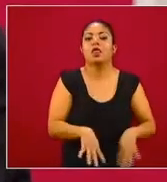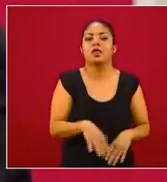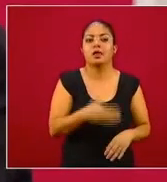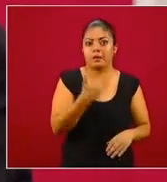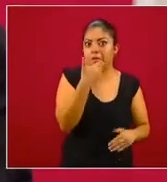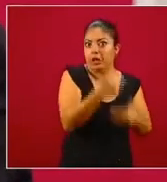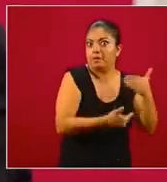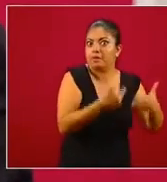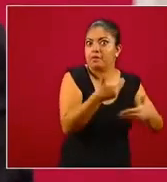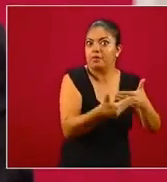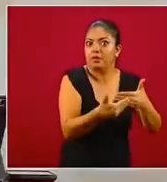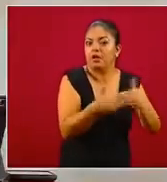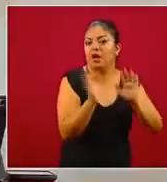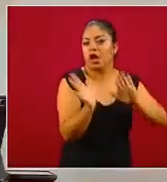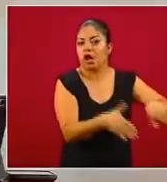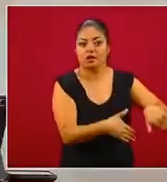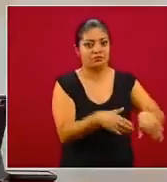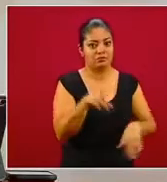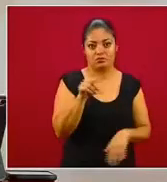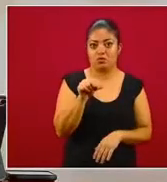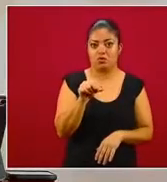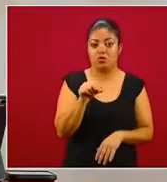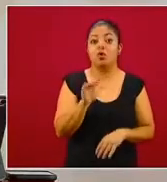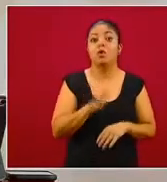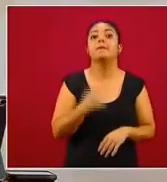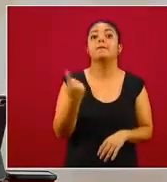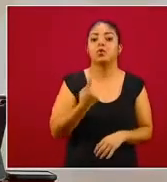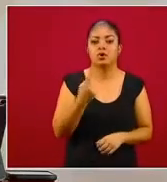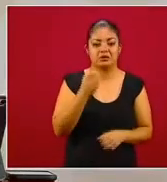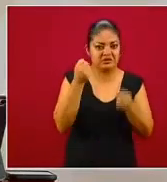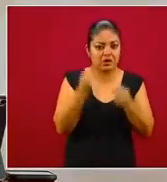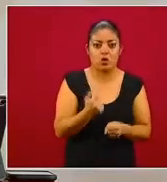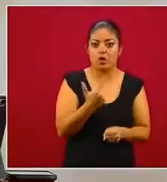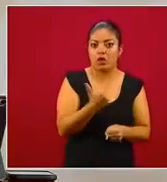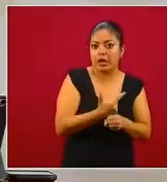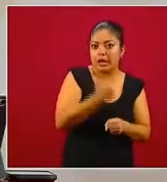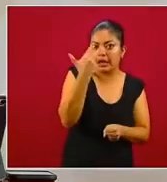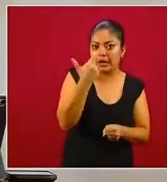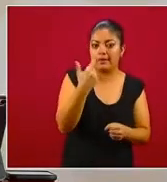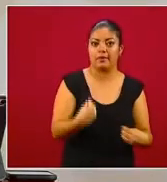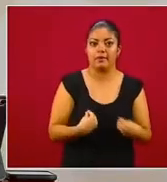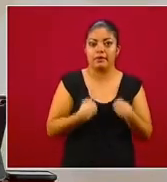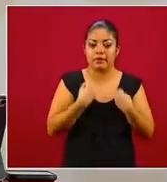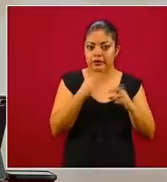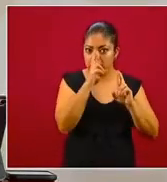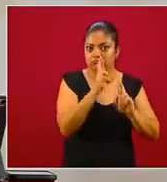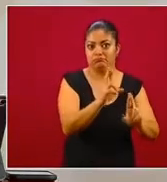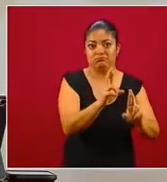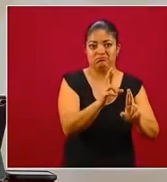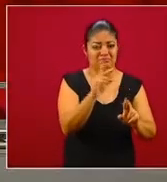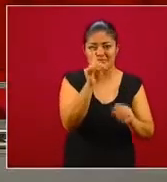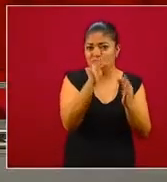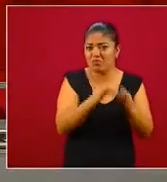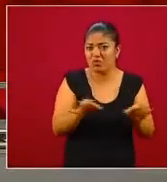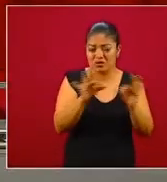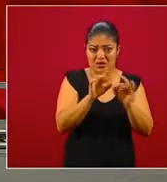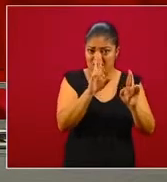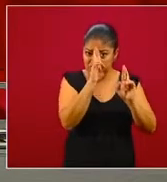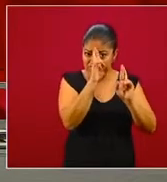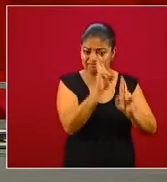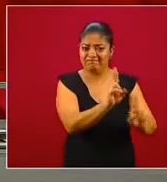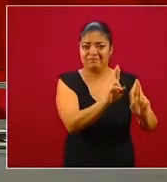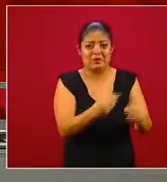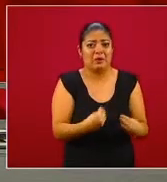that fall by the wayside, because this was such a huge challenge with regard to human life. And